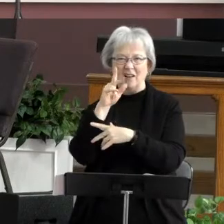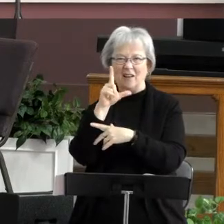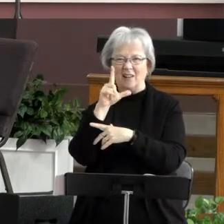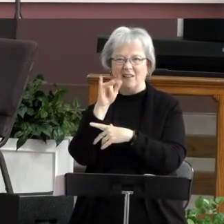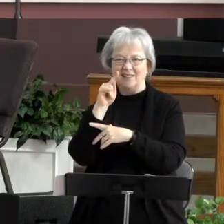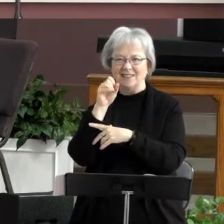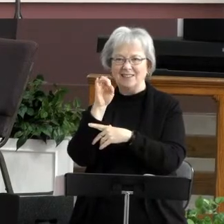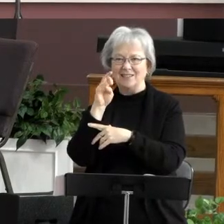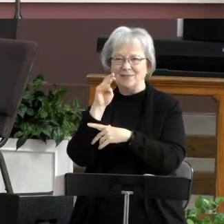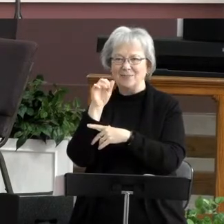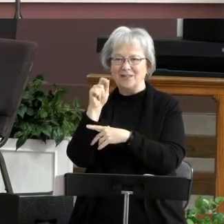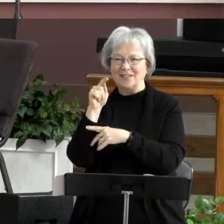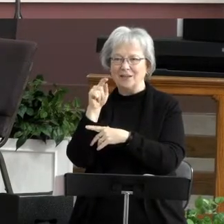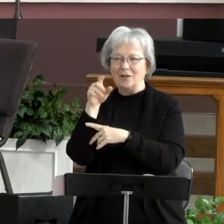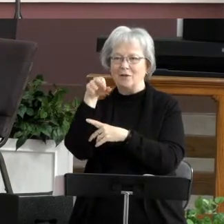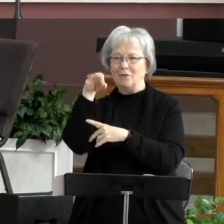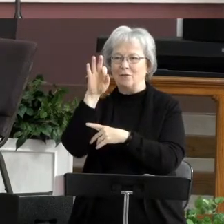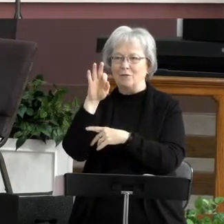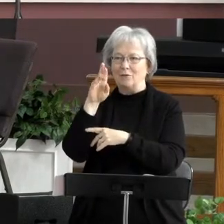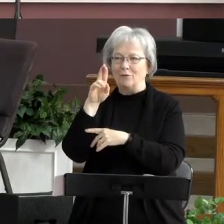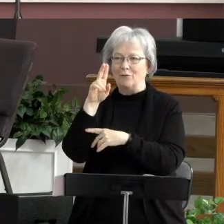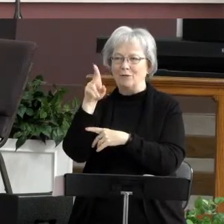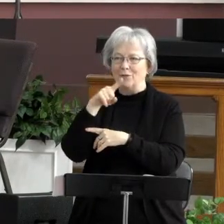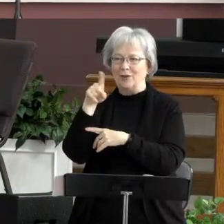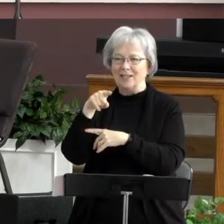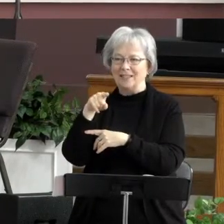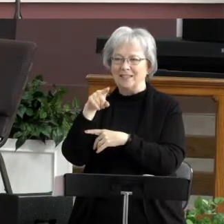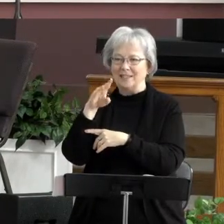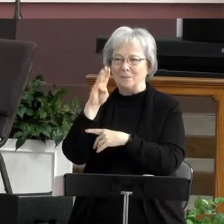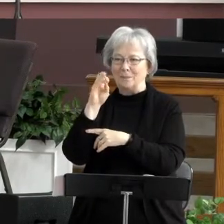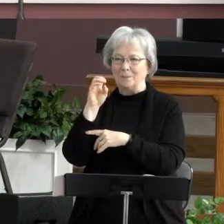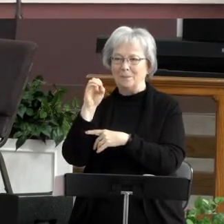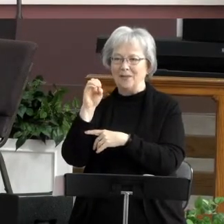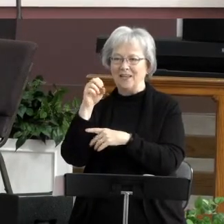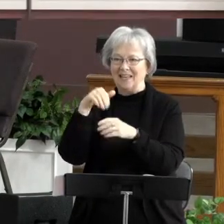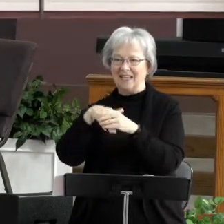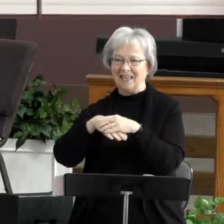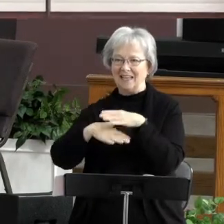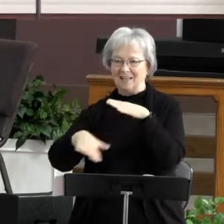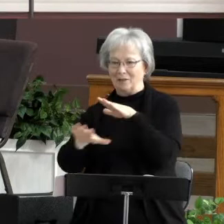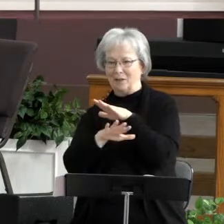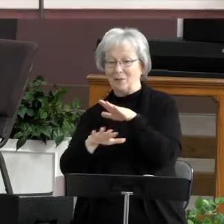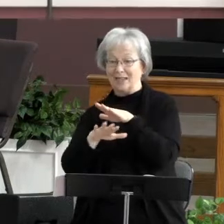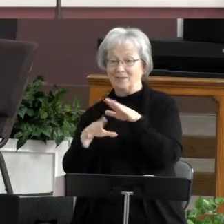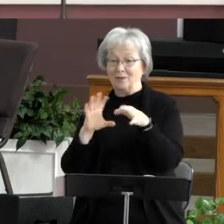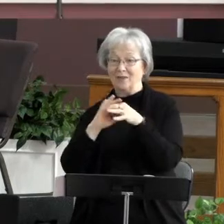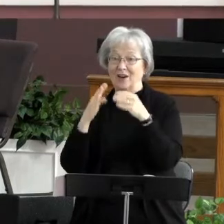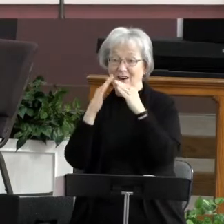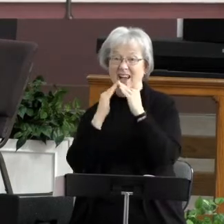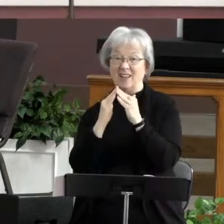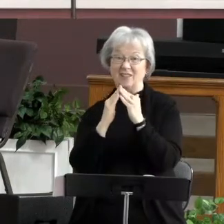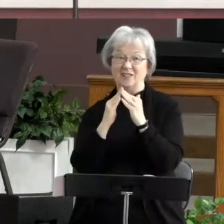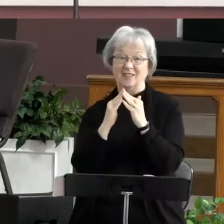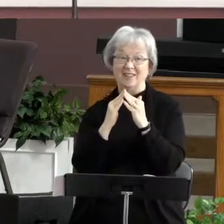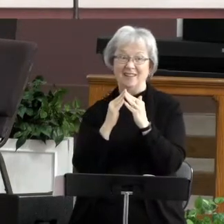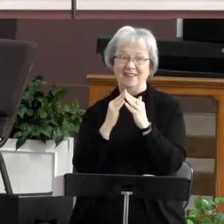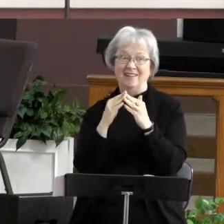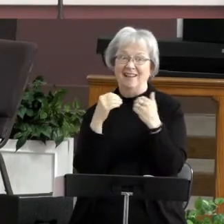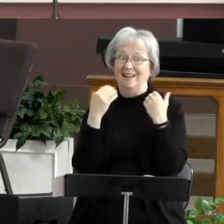in the basement, but they managed to do it. We find ways to